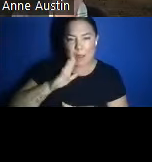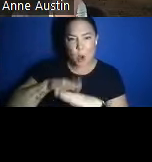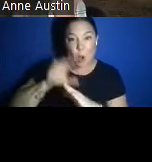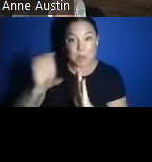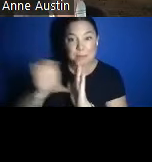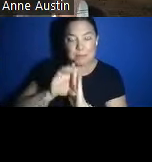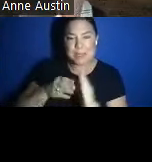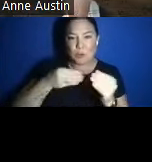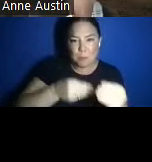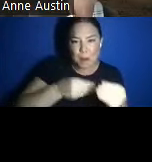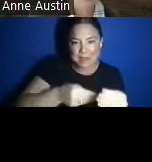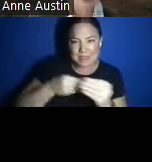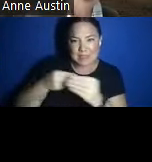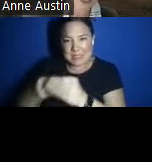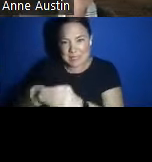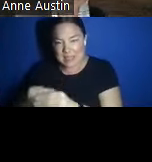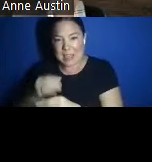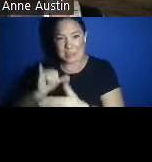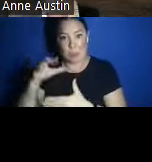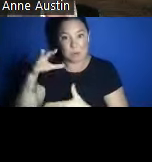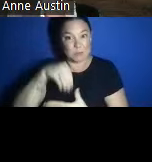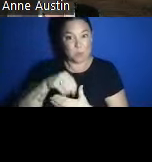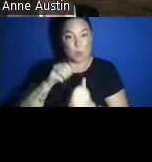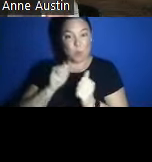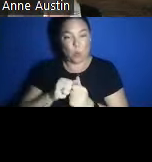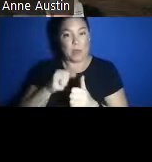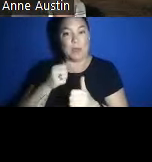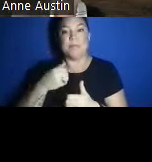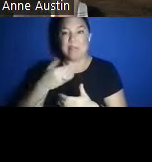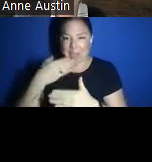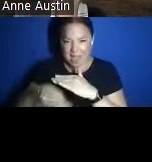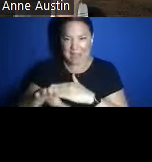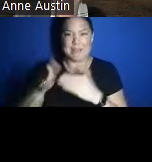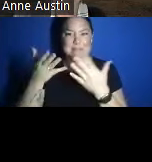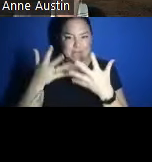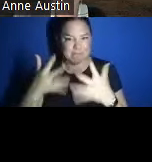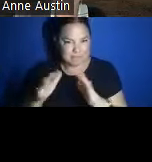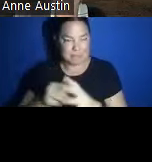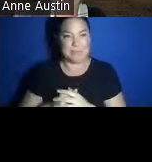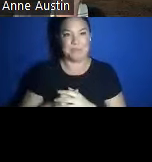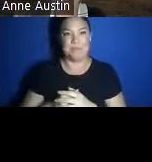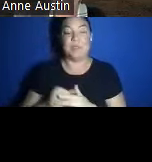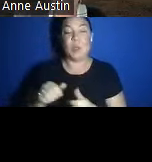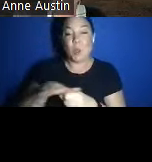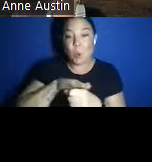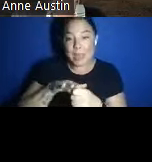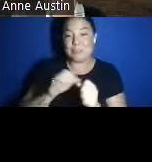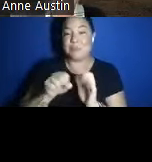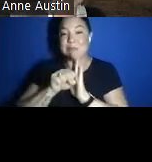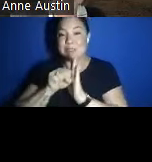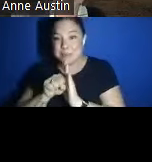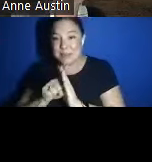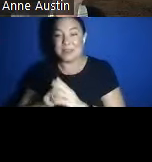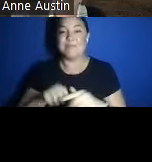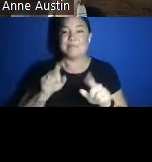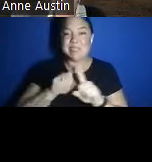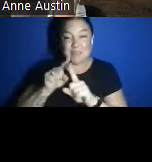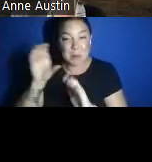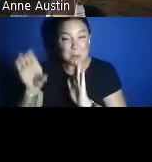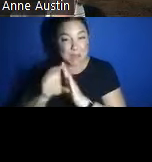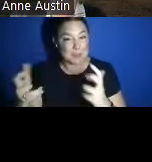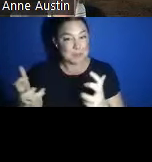postpartum ritual. In combination through location, symbolism, and shared motifs, tattooing connected